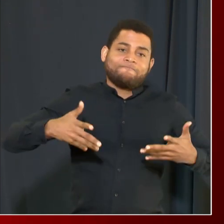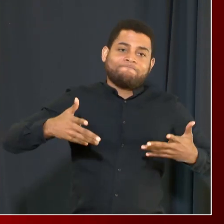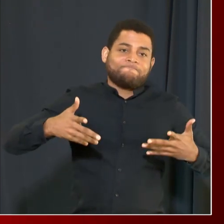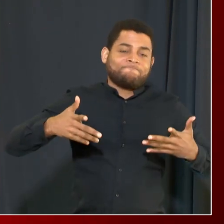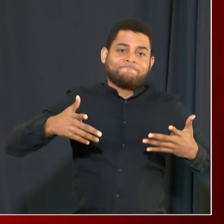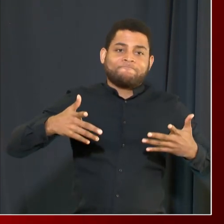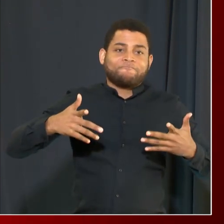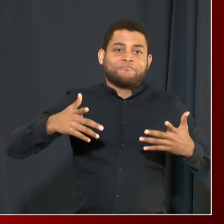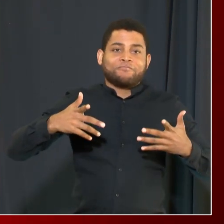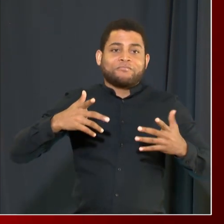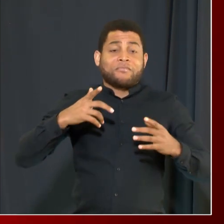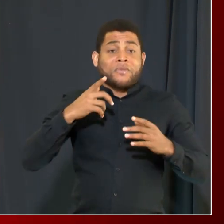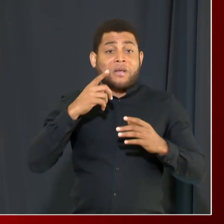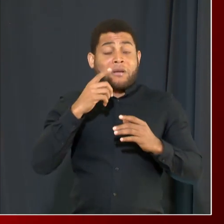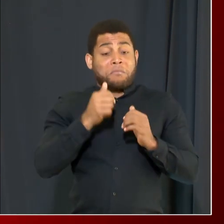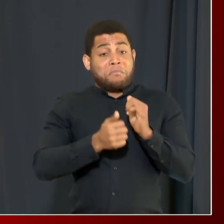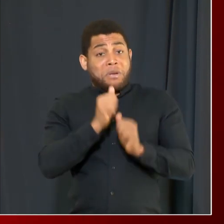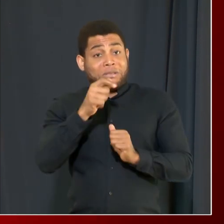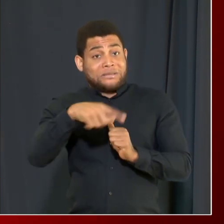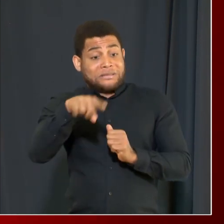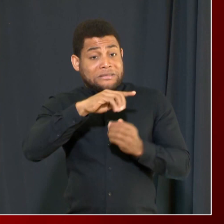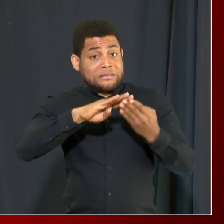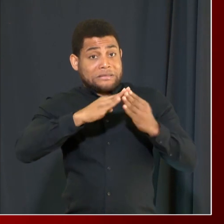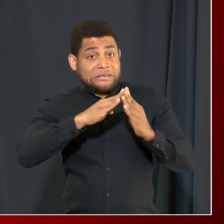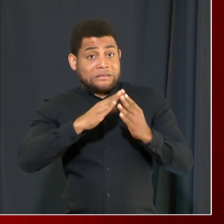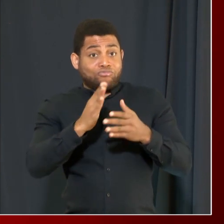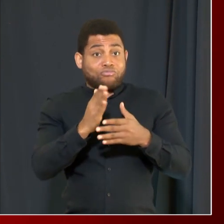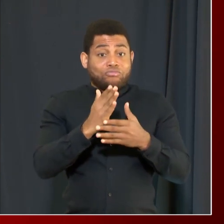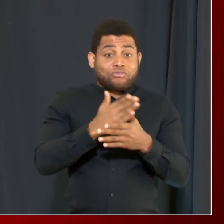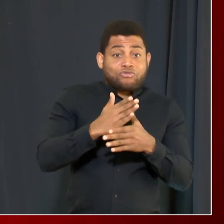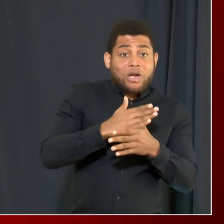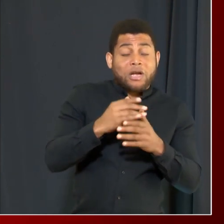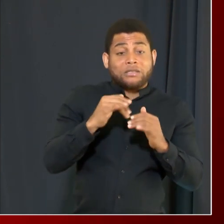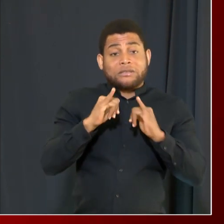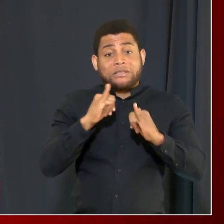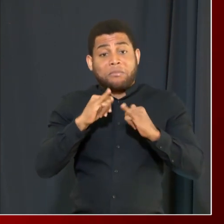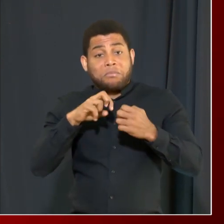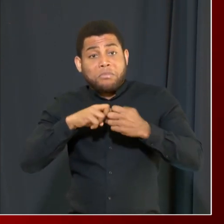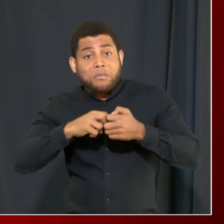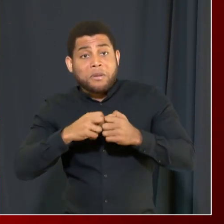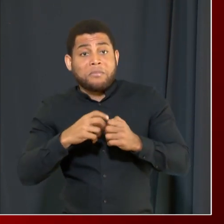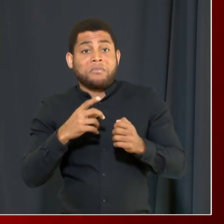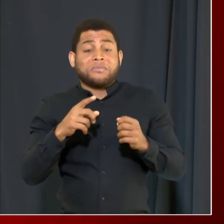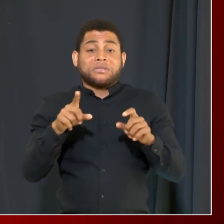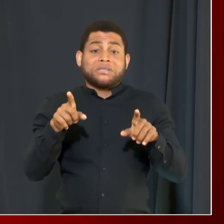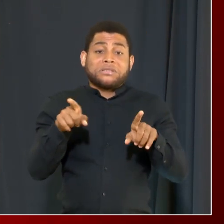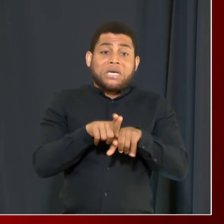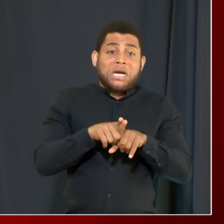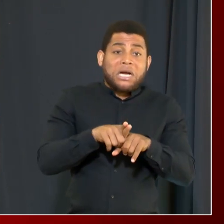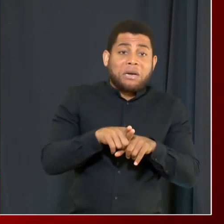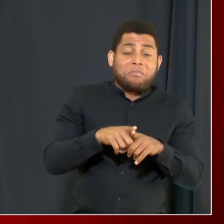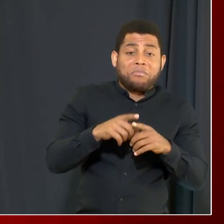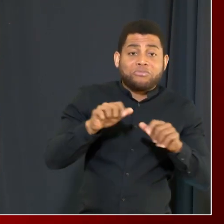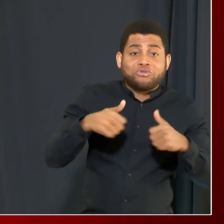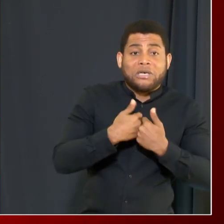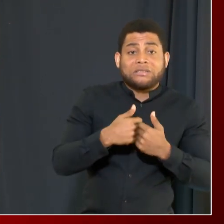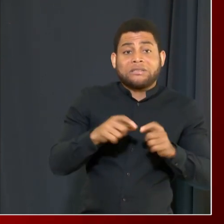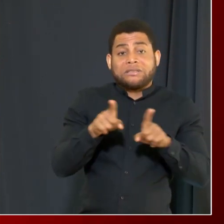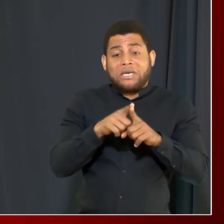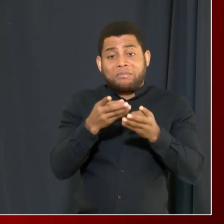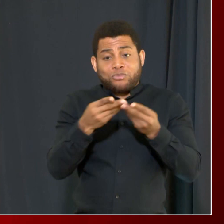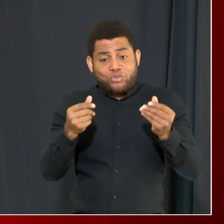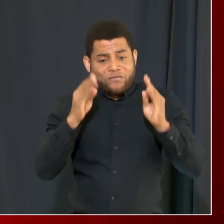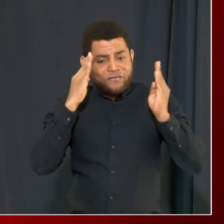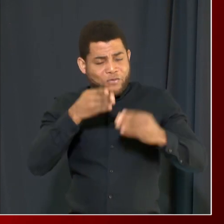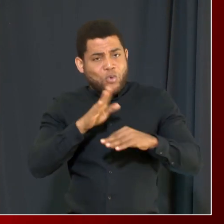of the cities share some of the same problems and some of the same challenges and have some of the same solutions of of focusing on